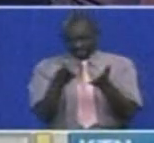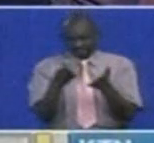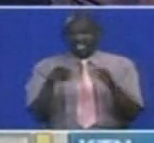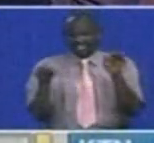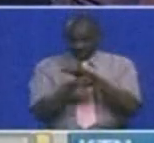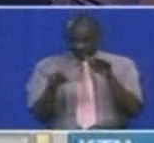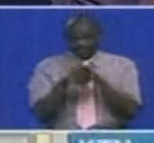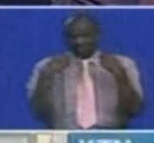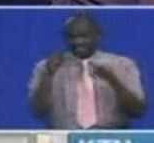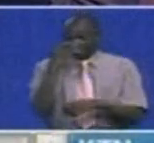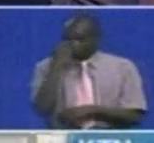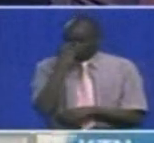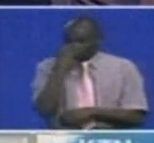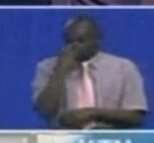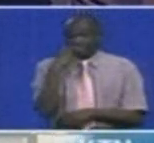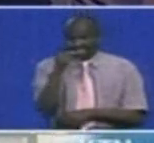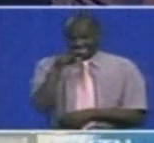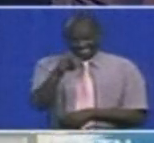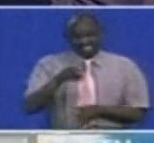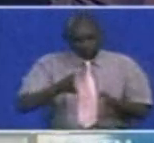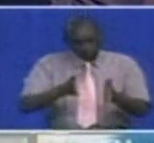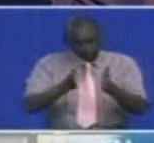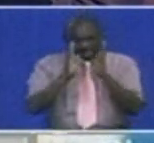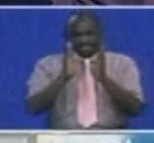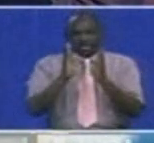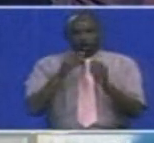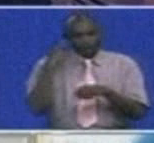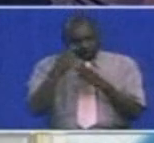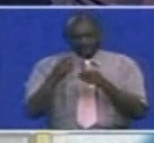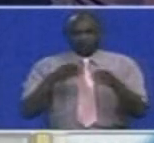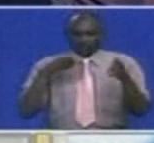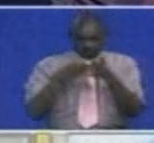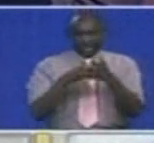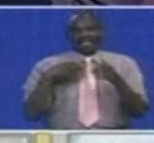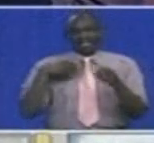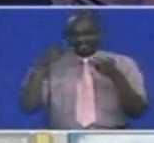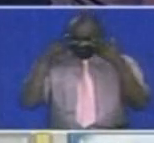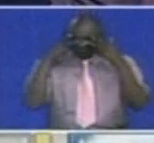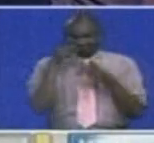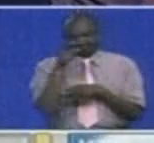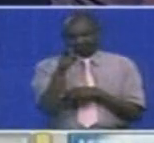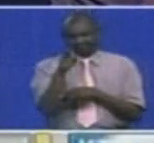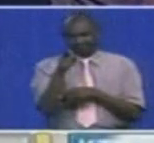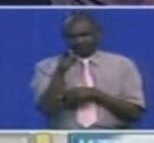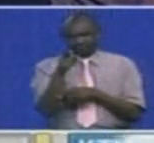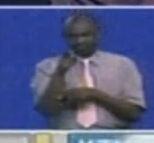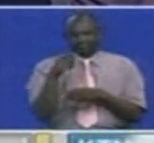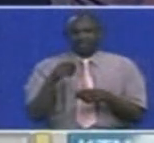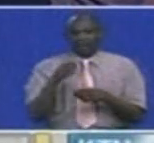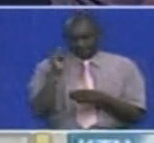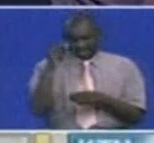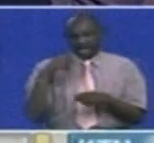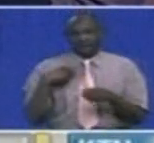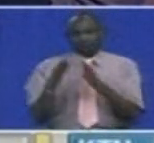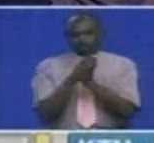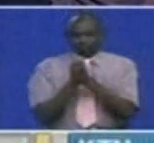William Ruto says this is one of the surest ways of curbing the current high levels of insecurity. Ben Kitili has the